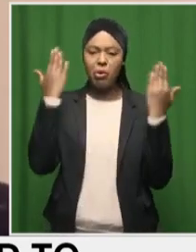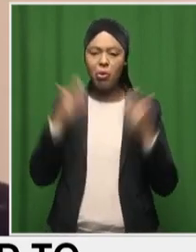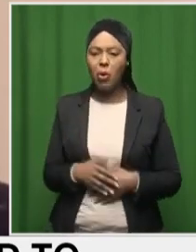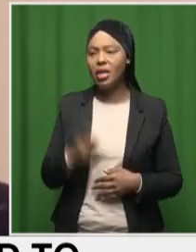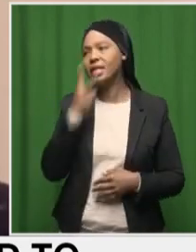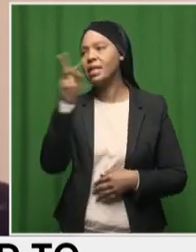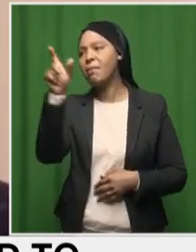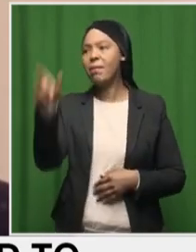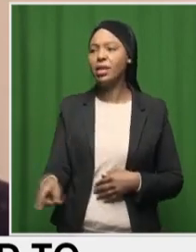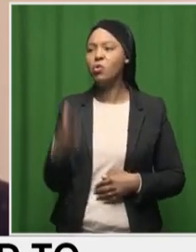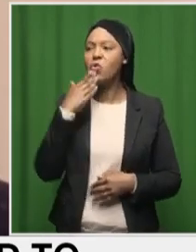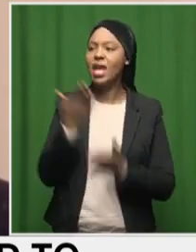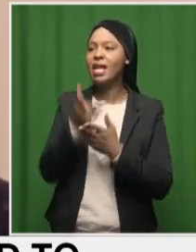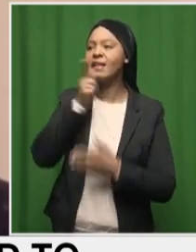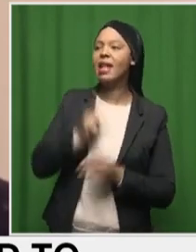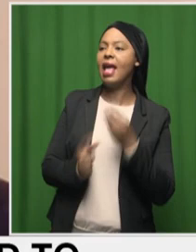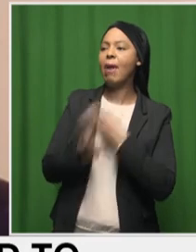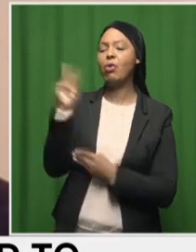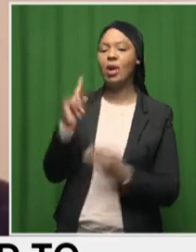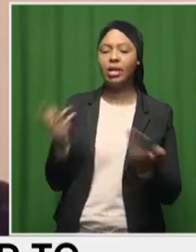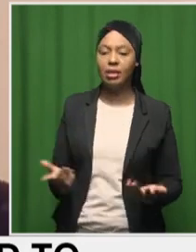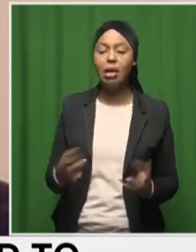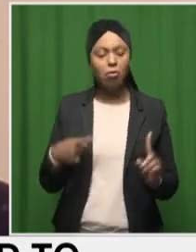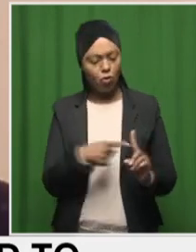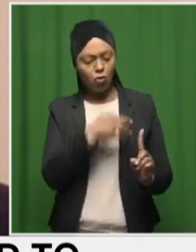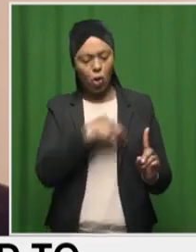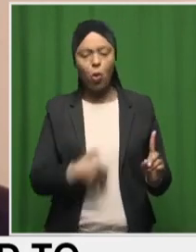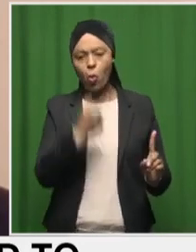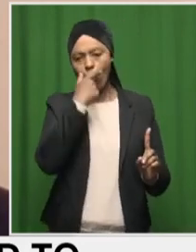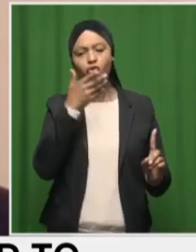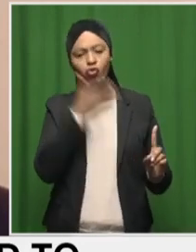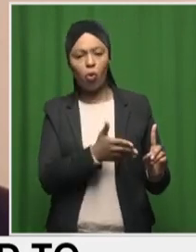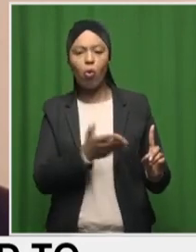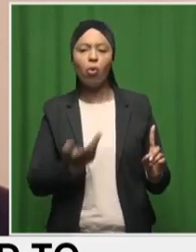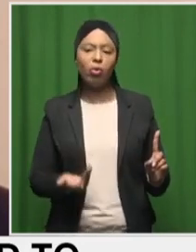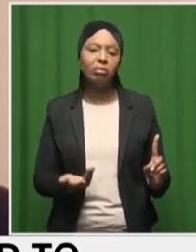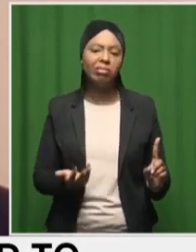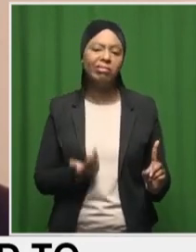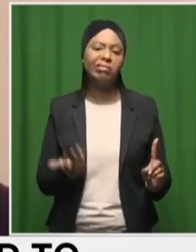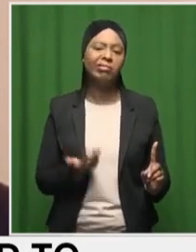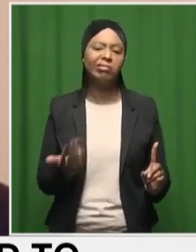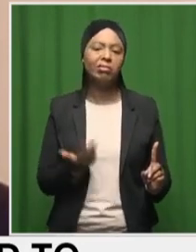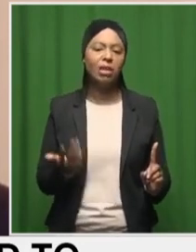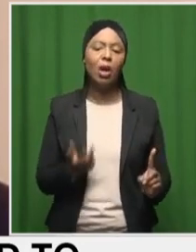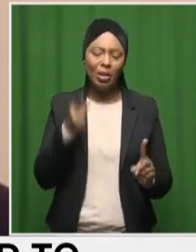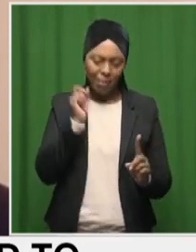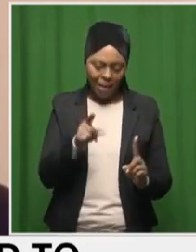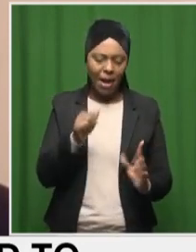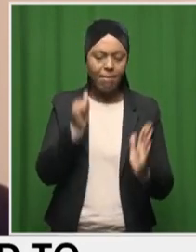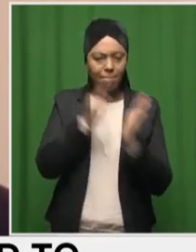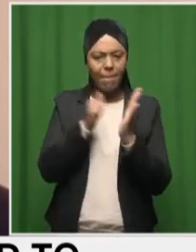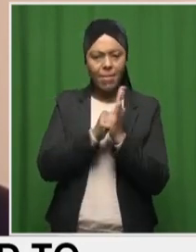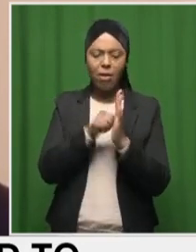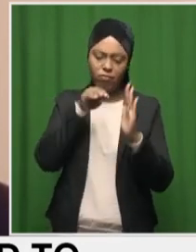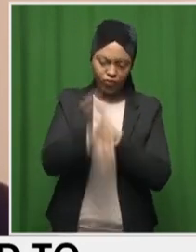me what's going on. That is exactly, Leanne, the question that sends the market into a